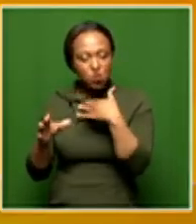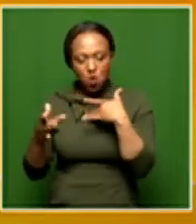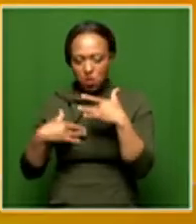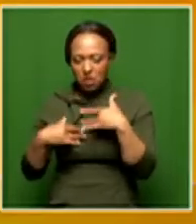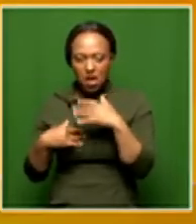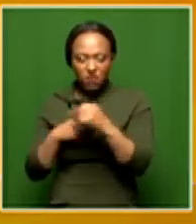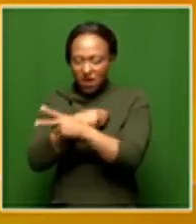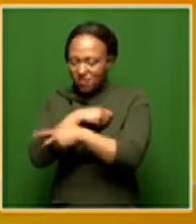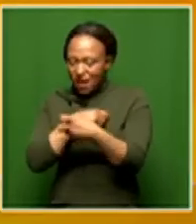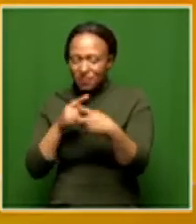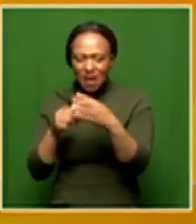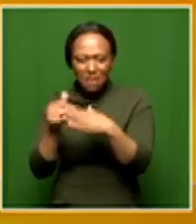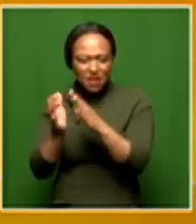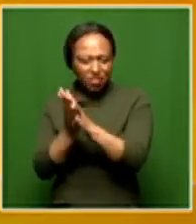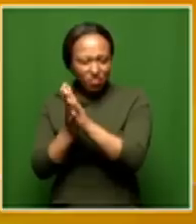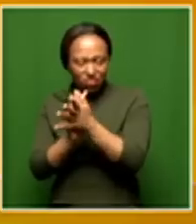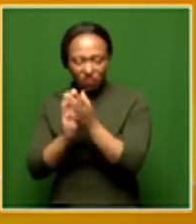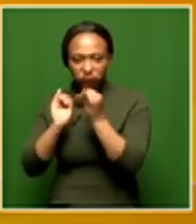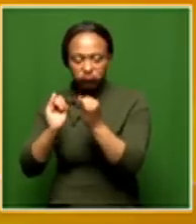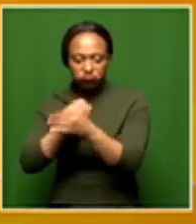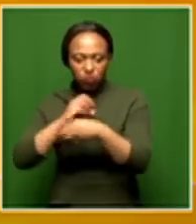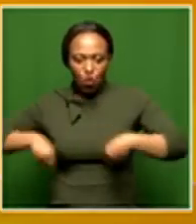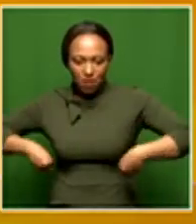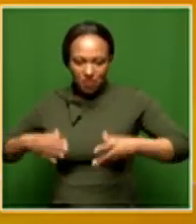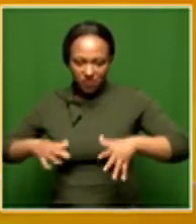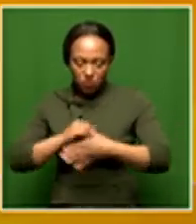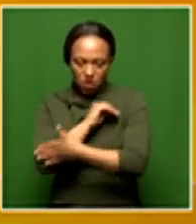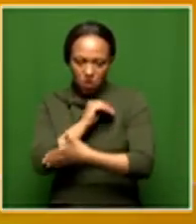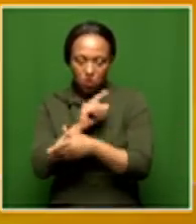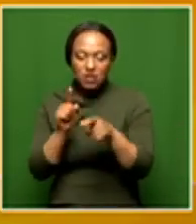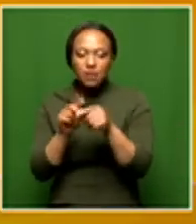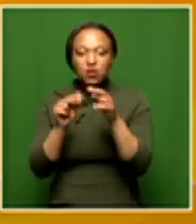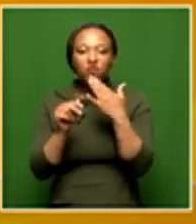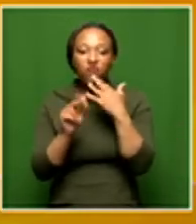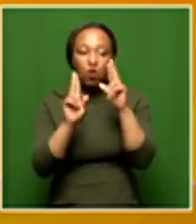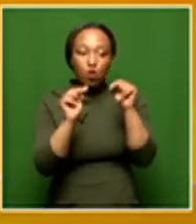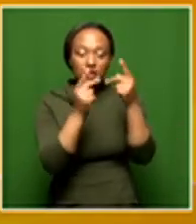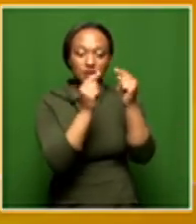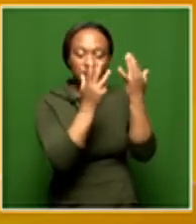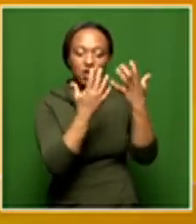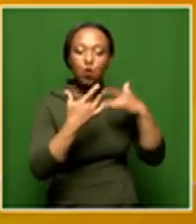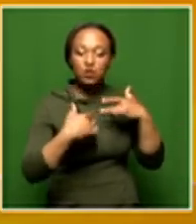and infrastructure damage, rampant corruption in the country, as well as issues at National Treasury. Those are their concerns. Right, we just